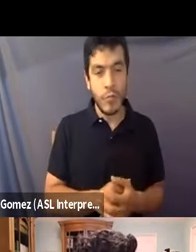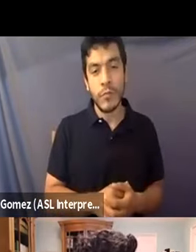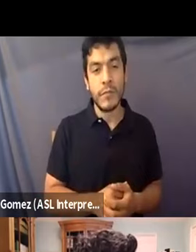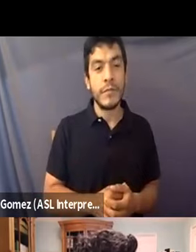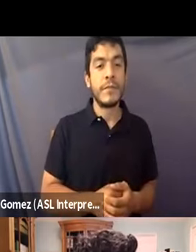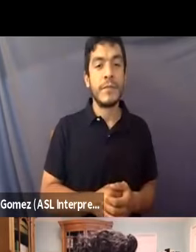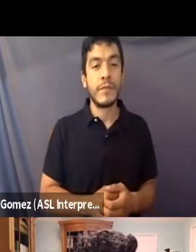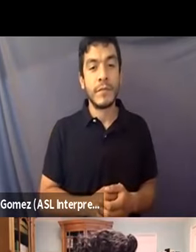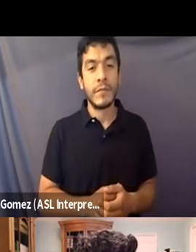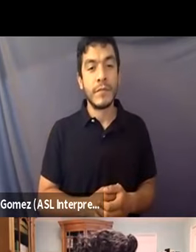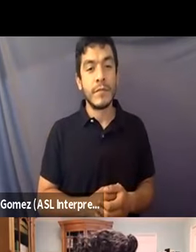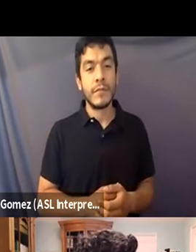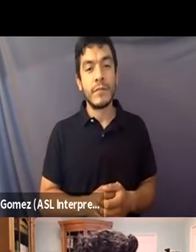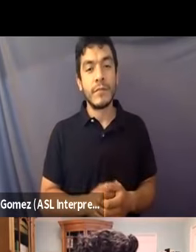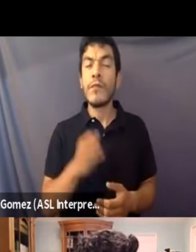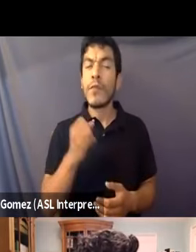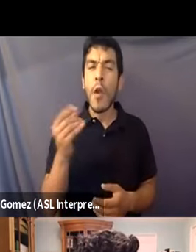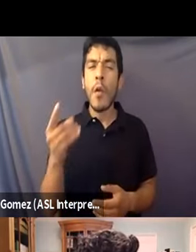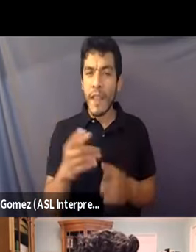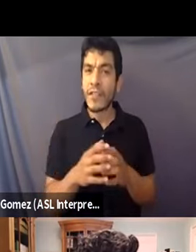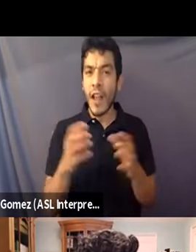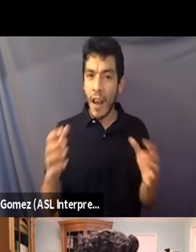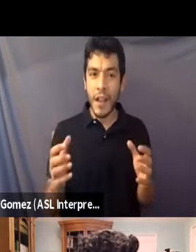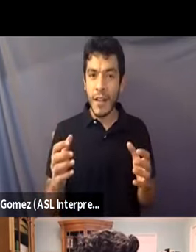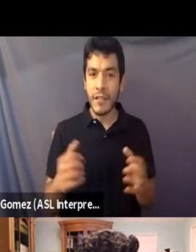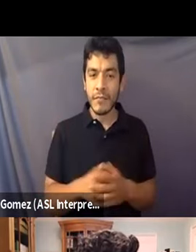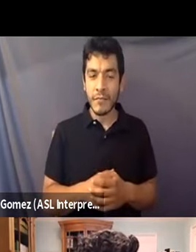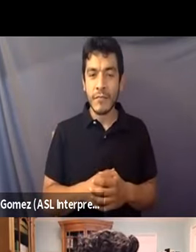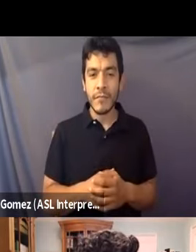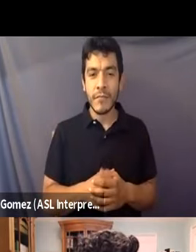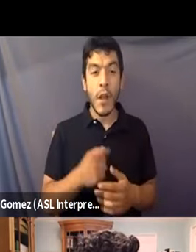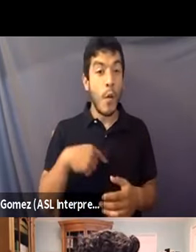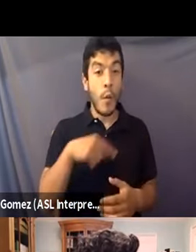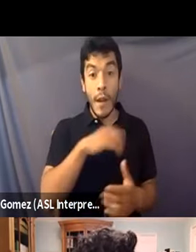So, I mean, there's a lot. Listen, we believe in